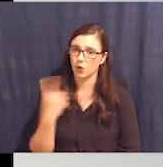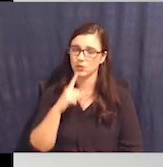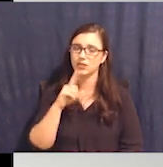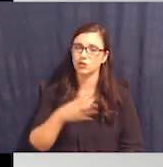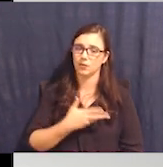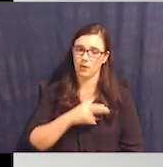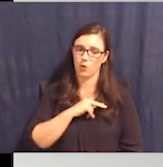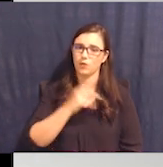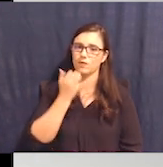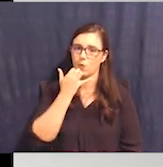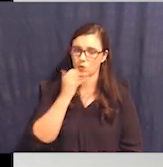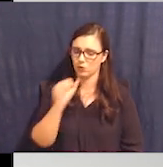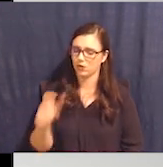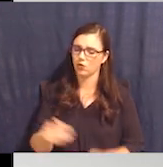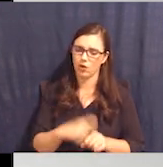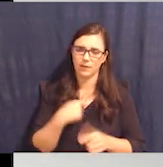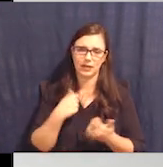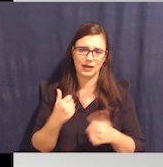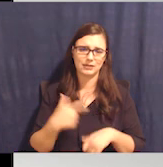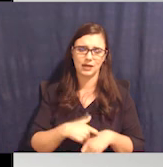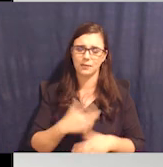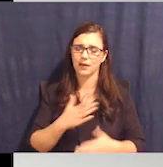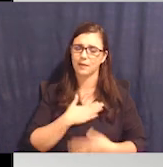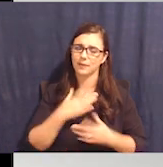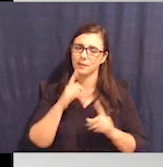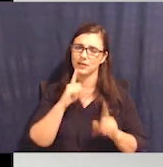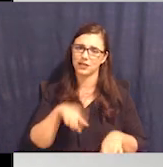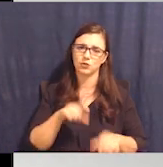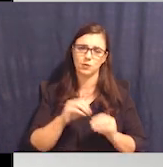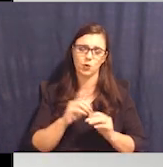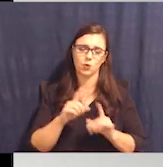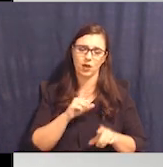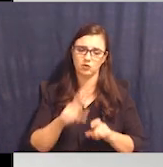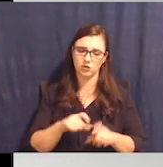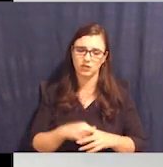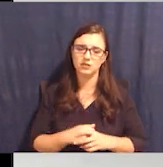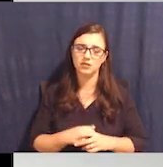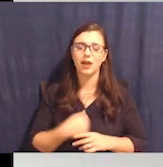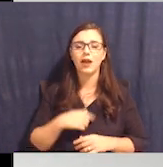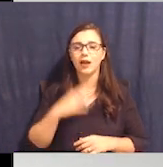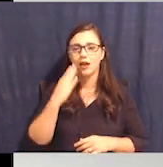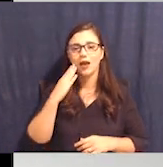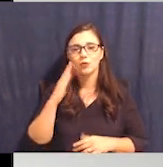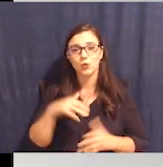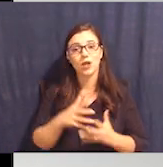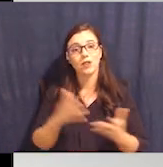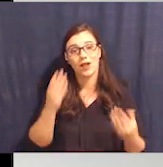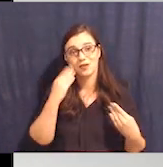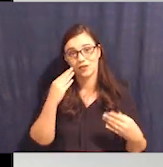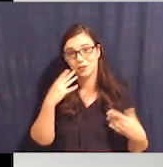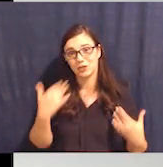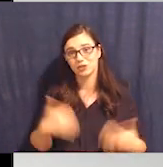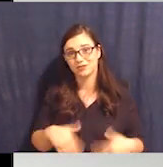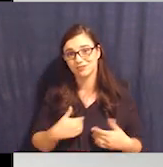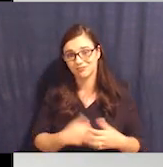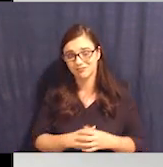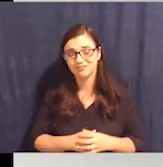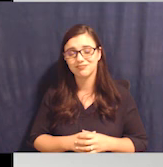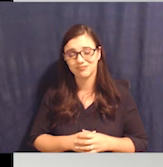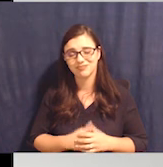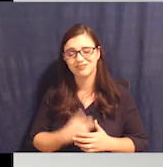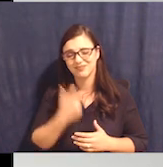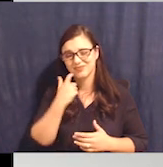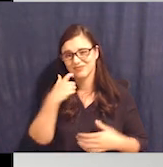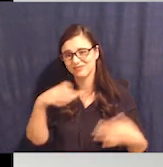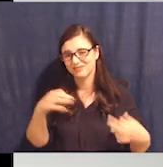Yeah. I always answer my own phone. You can always call me. I'm very happy to answer any questions. And I know this is a lot